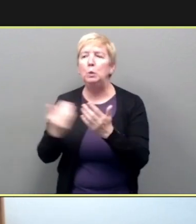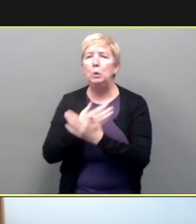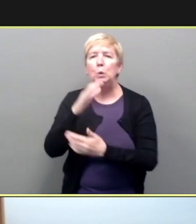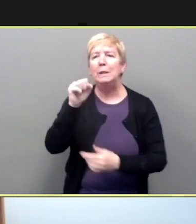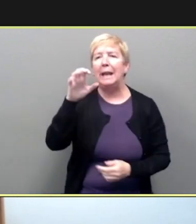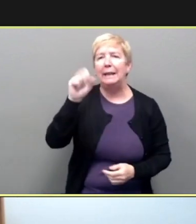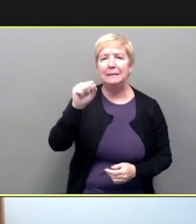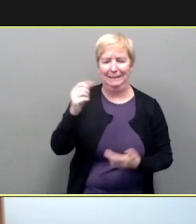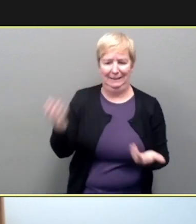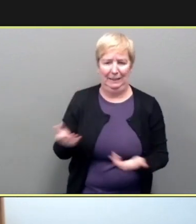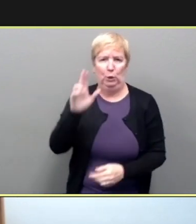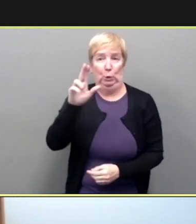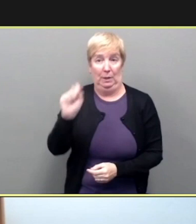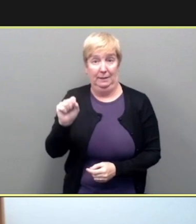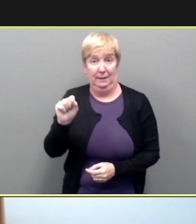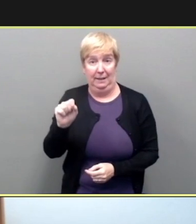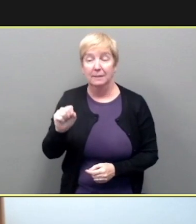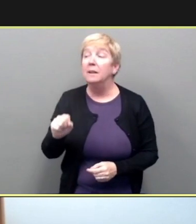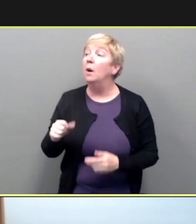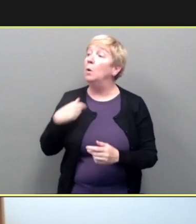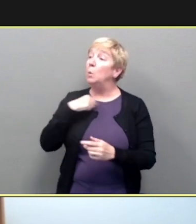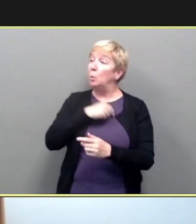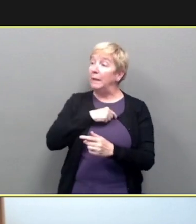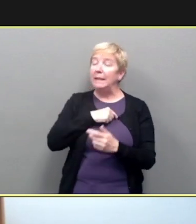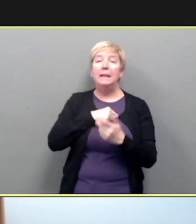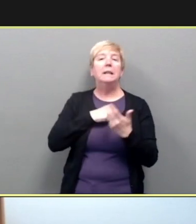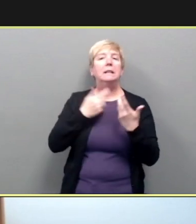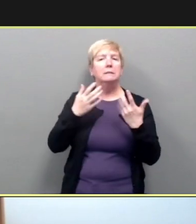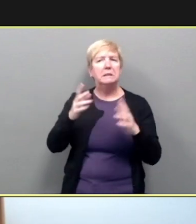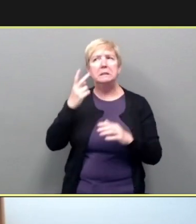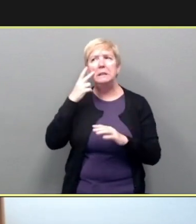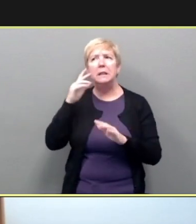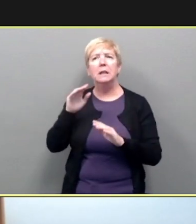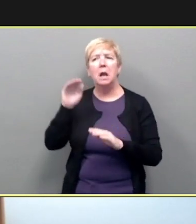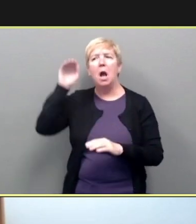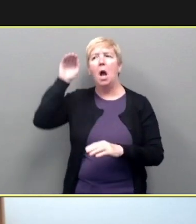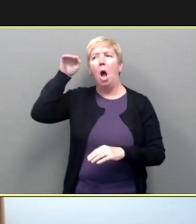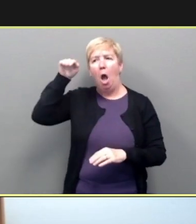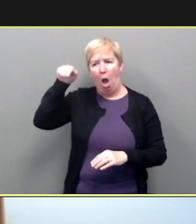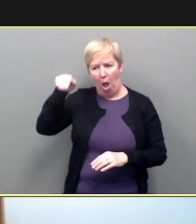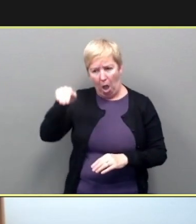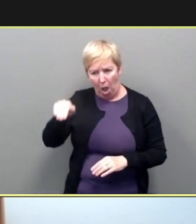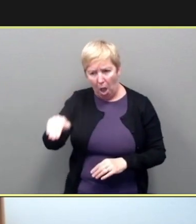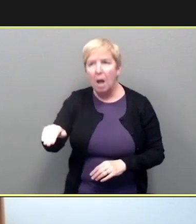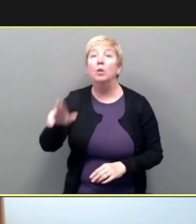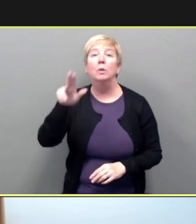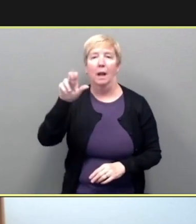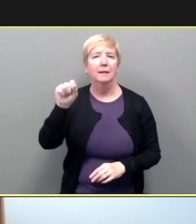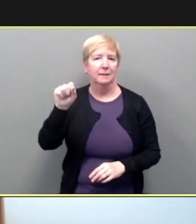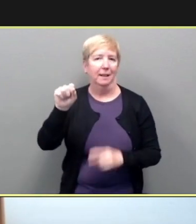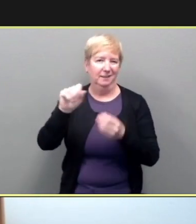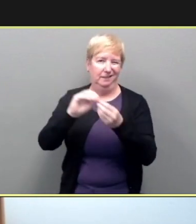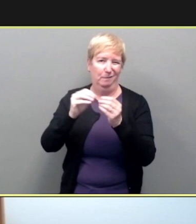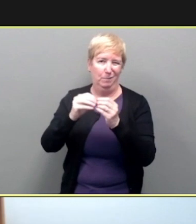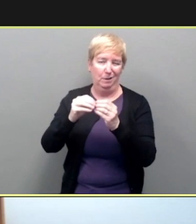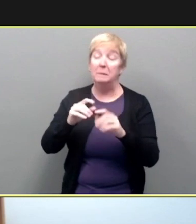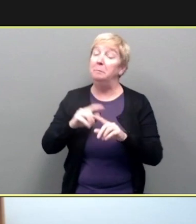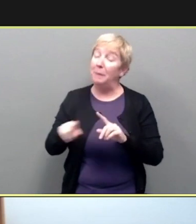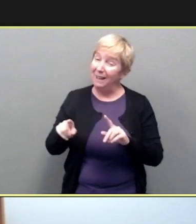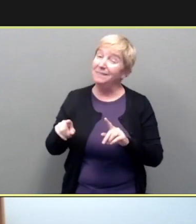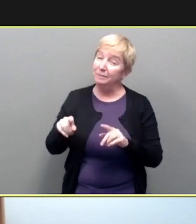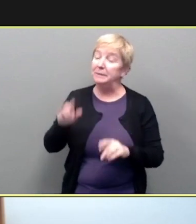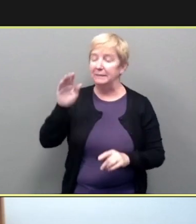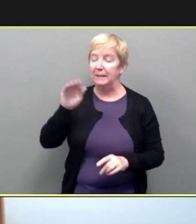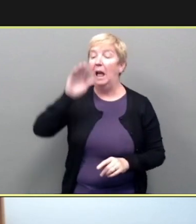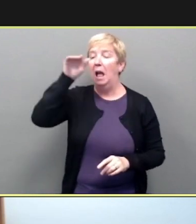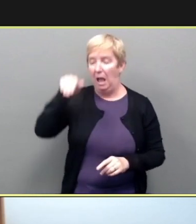States. And so again, we've been seeing decreasing case rates nationally, but now we've